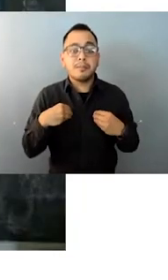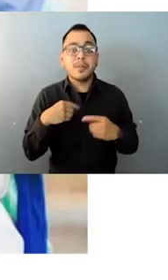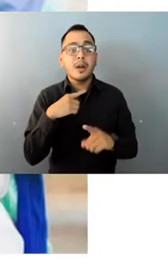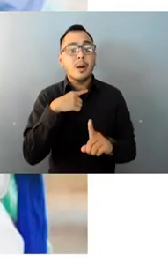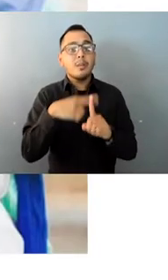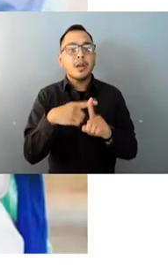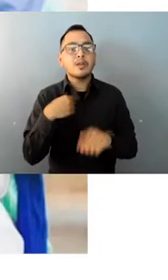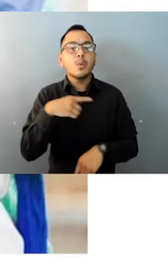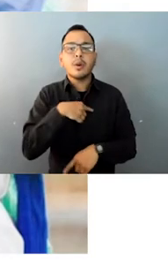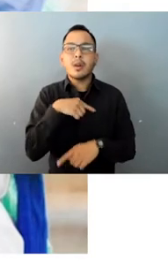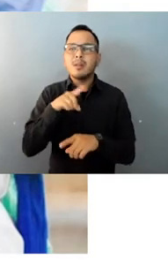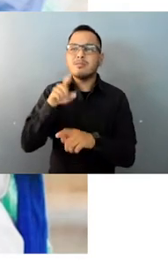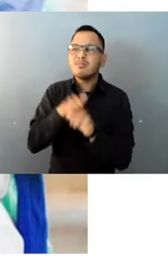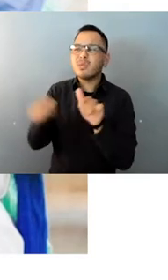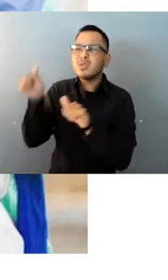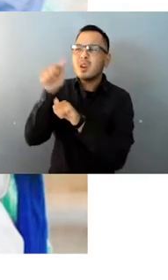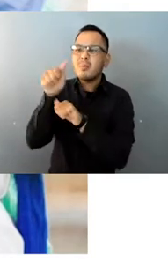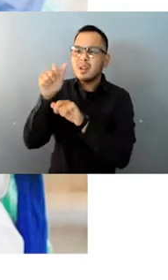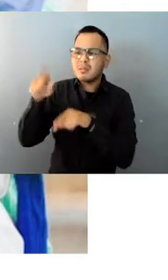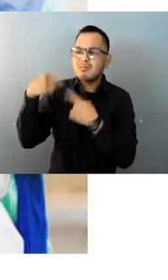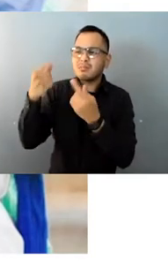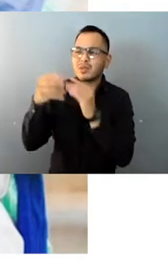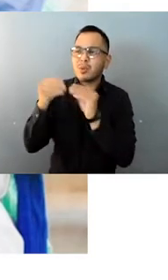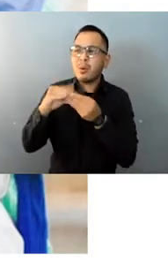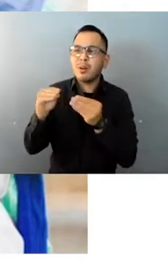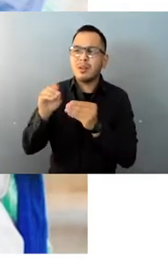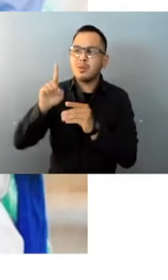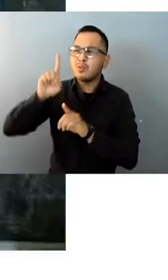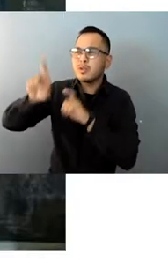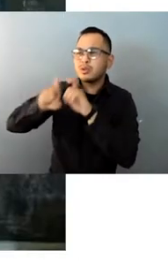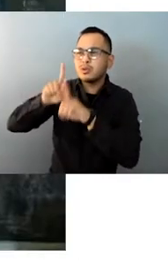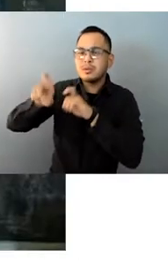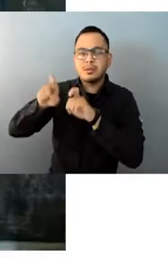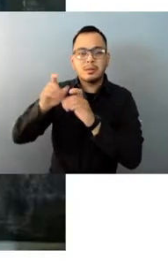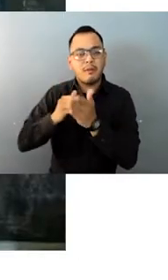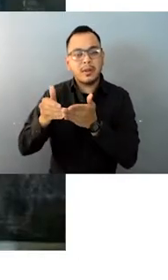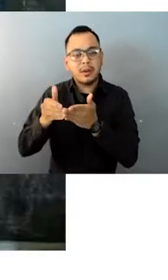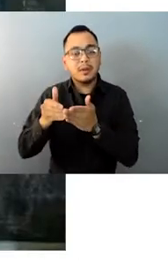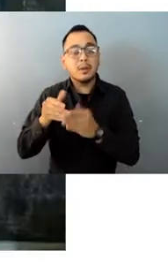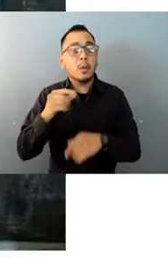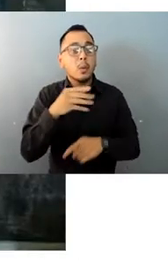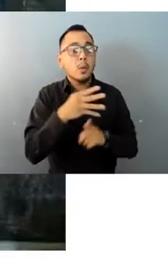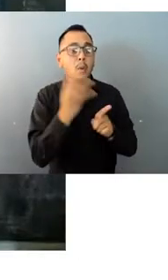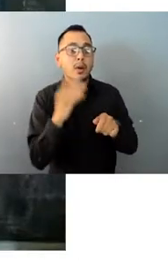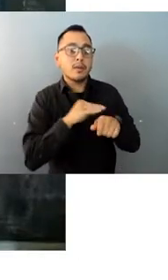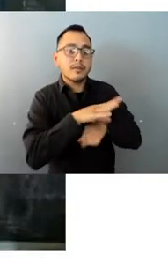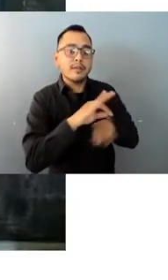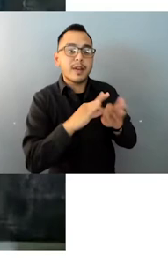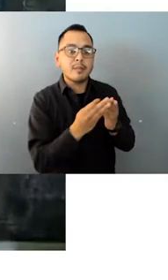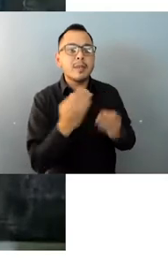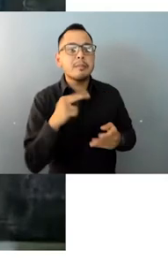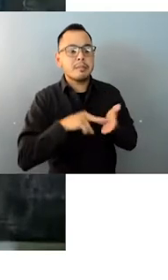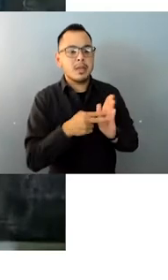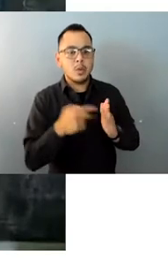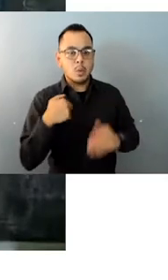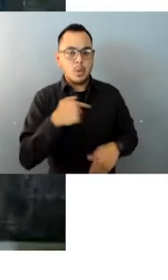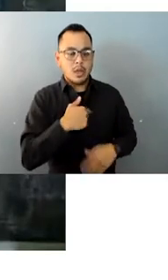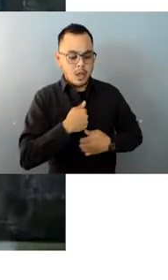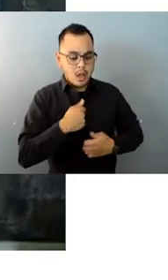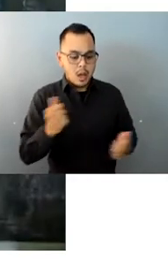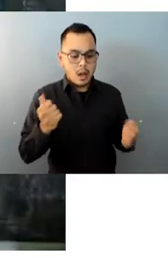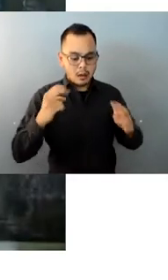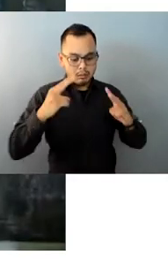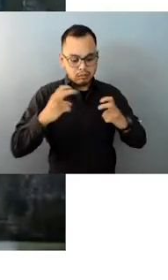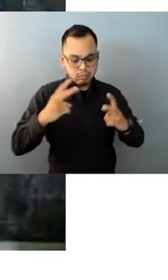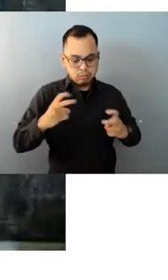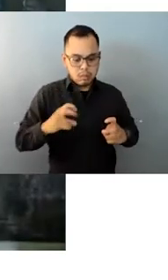means we question dominant assumptions about parenting and partnering. Queering family means we lovingly interrogate ourselves